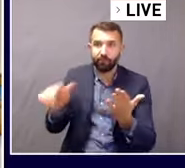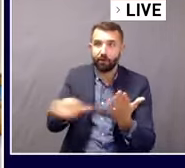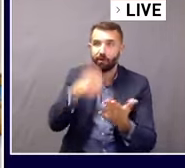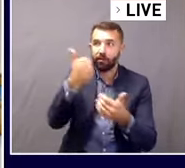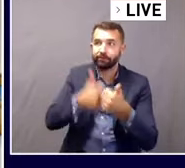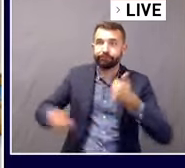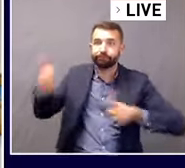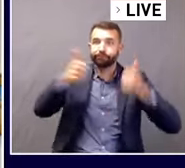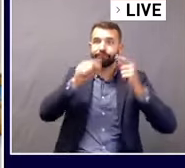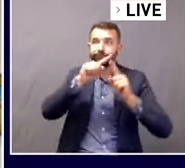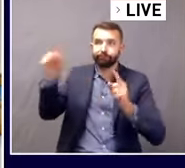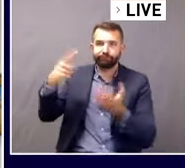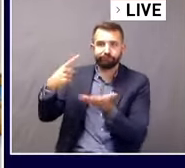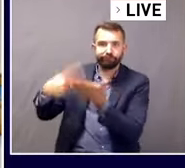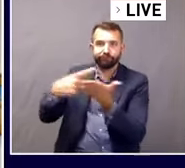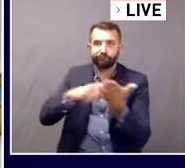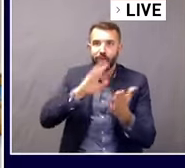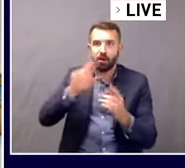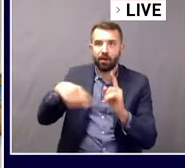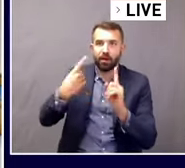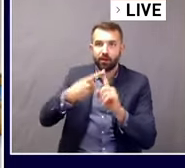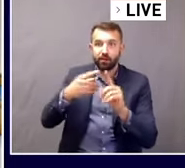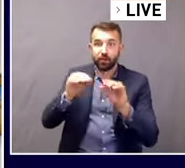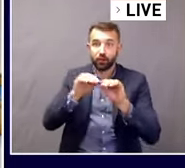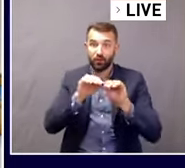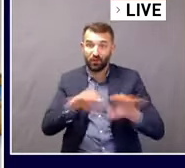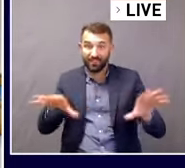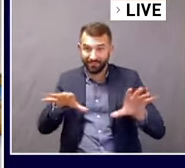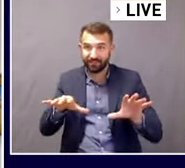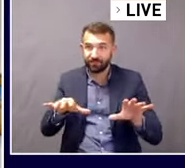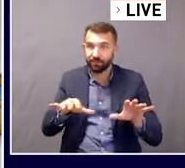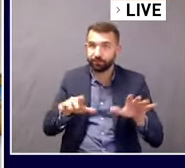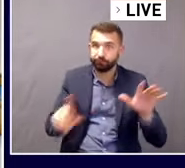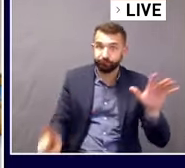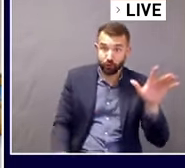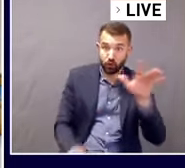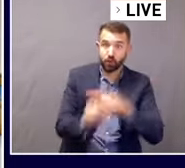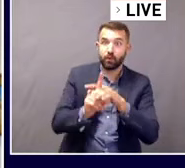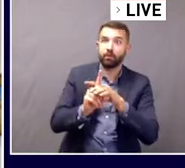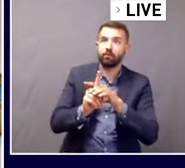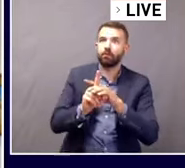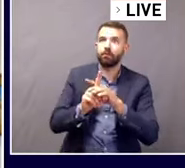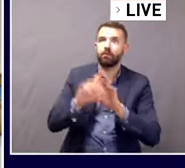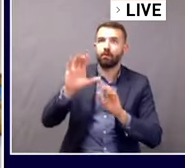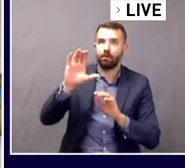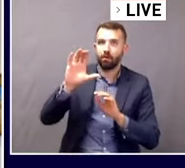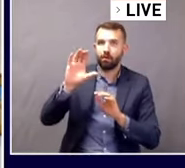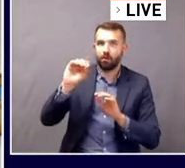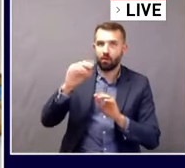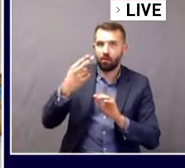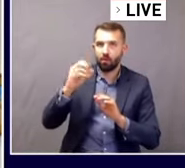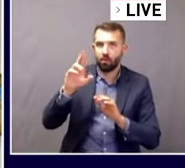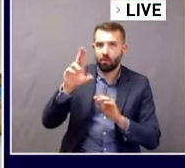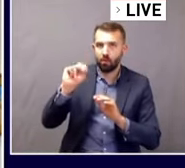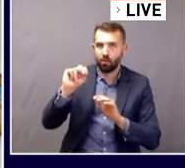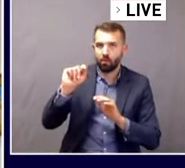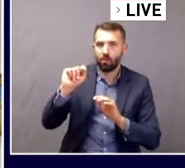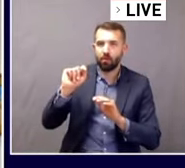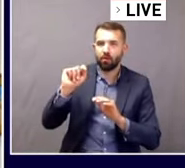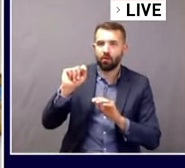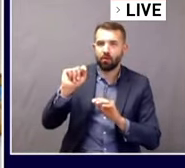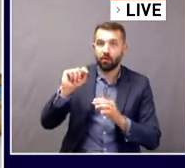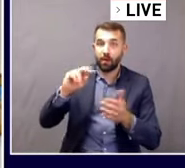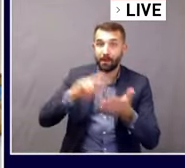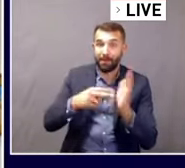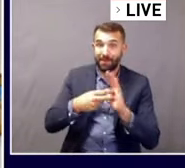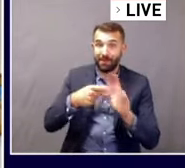cohorting cases of COVID, like keeping the residents of those facilities in one unit and separating them from, those who